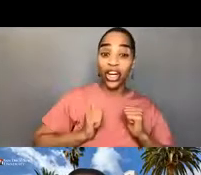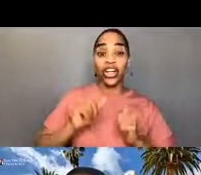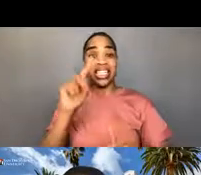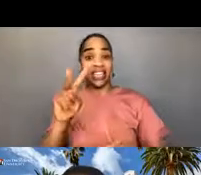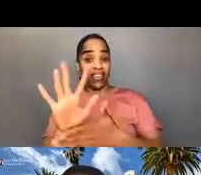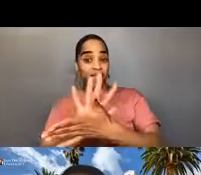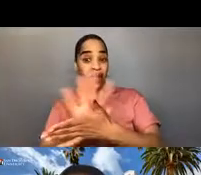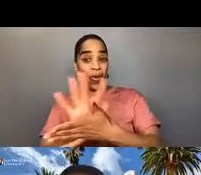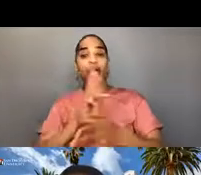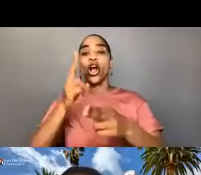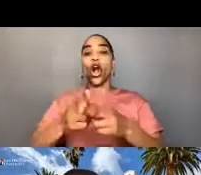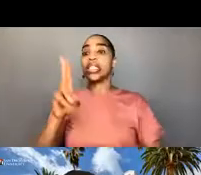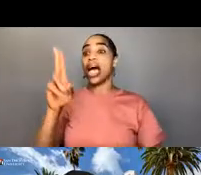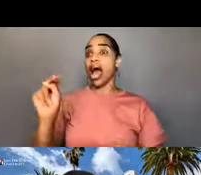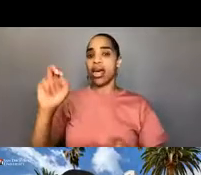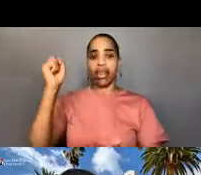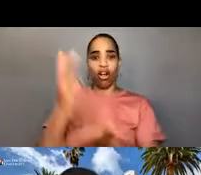entitled Unauthorized.